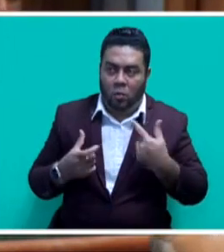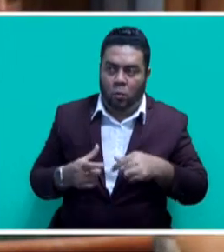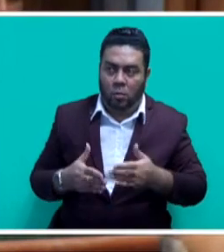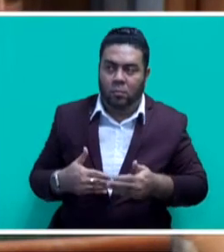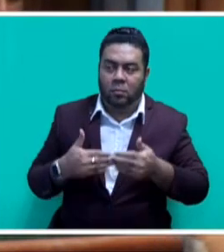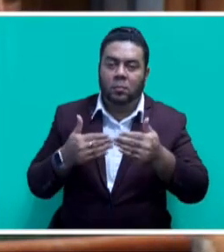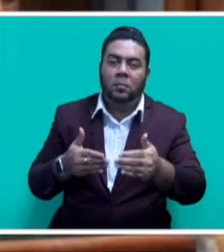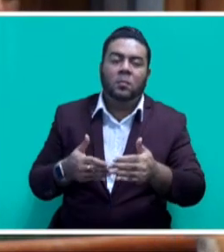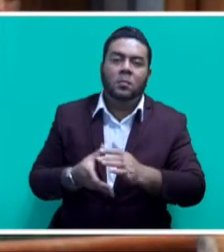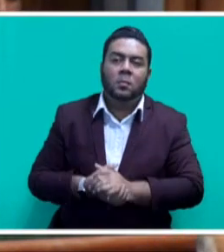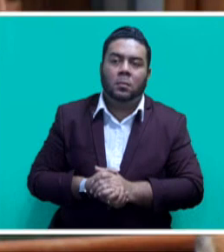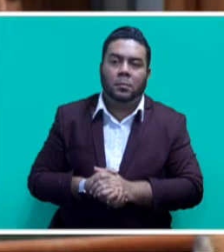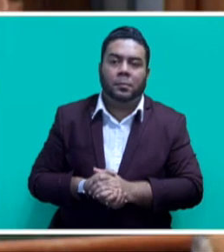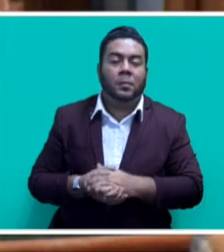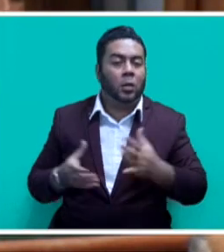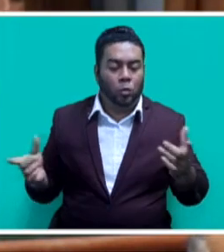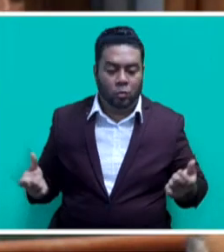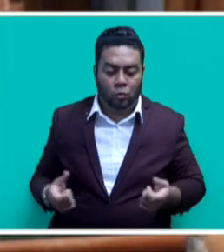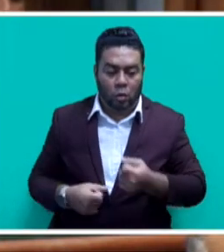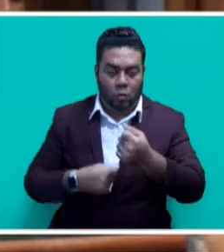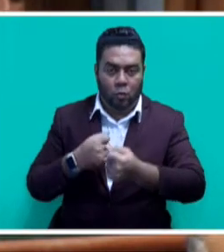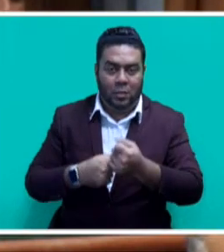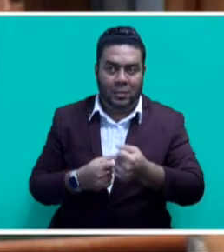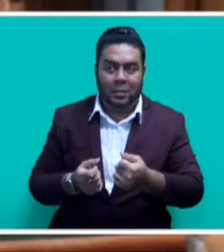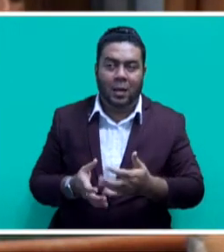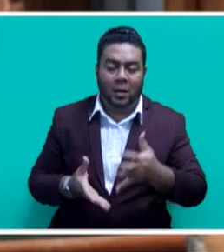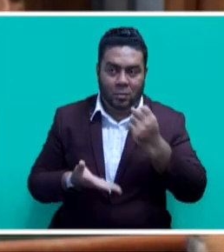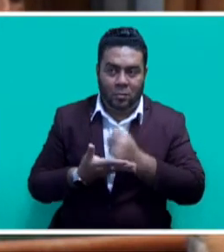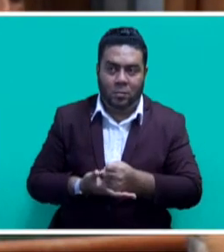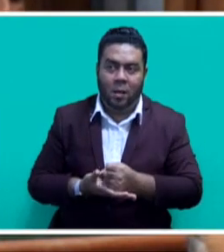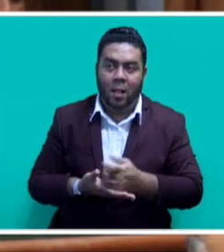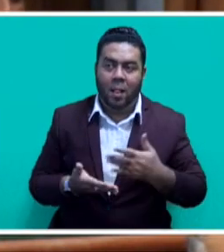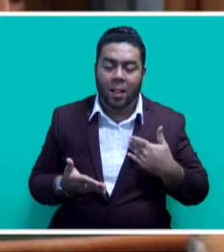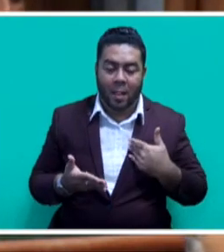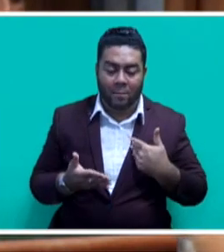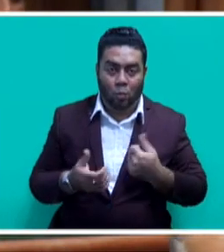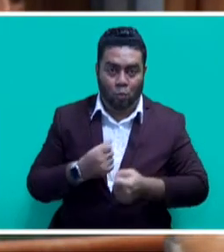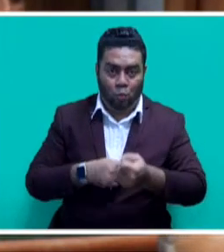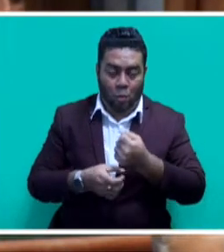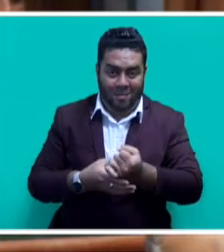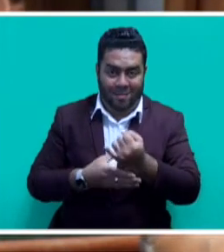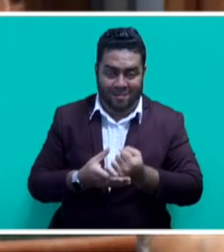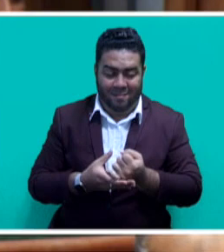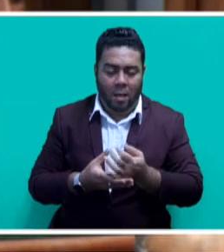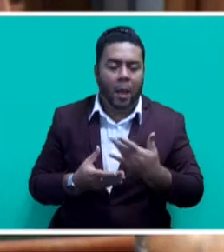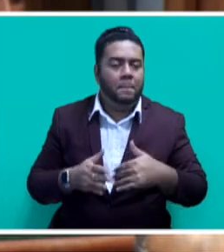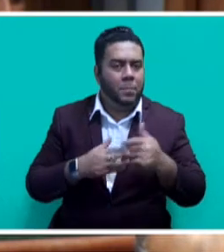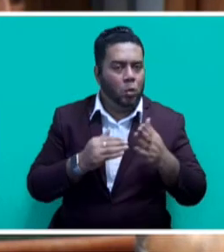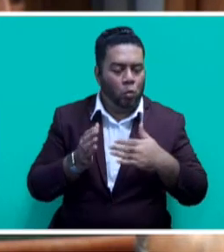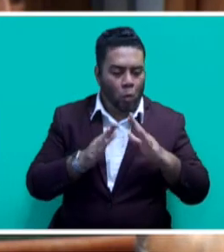sector performance, generate export income, ensure sustainable livelihoods, and build